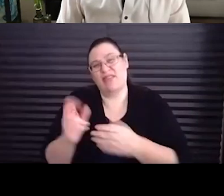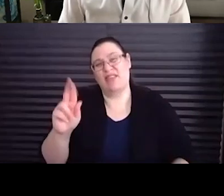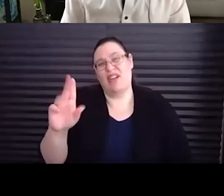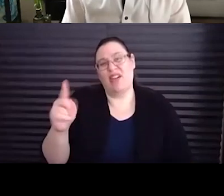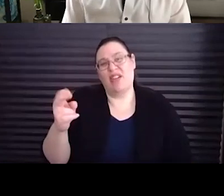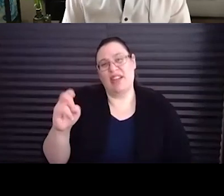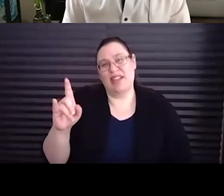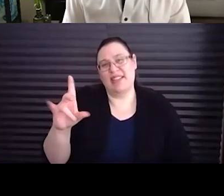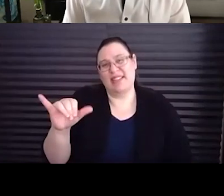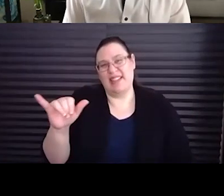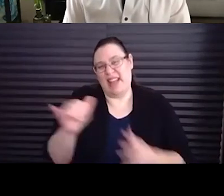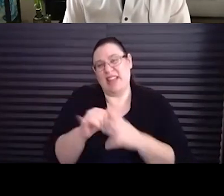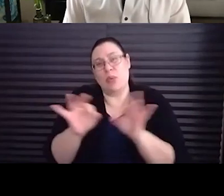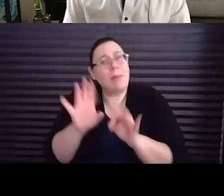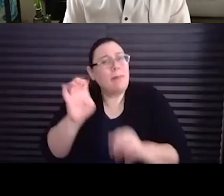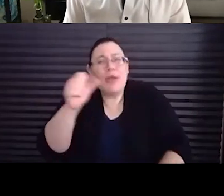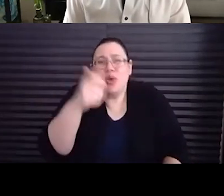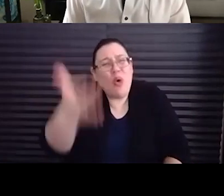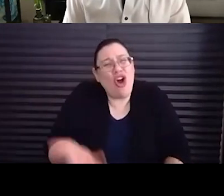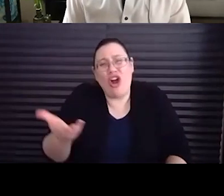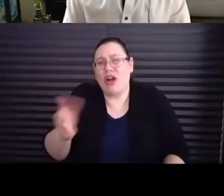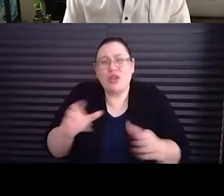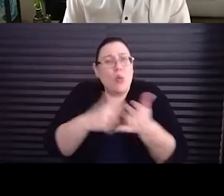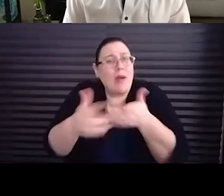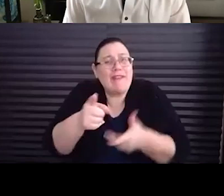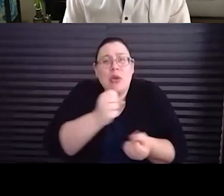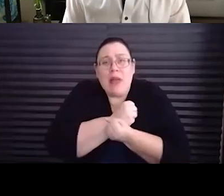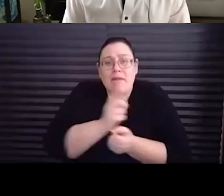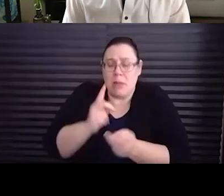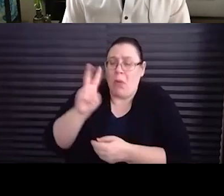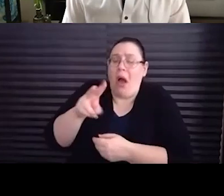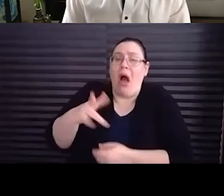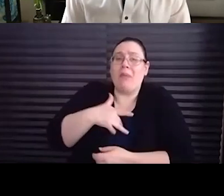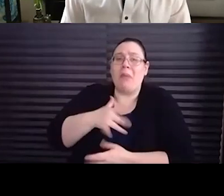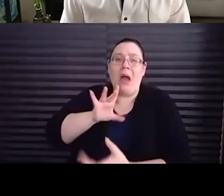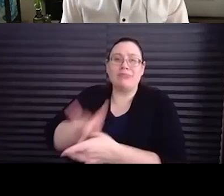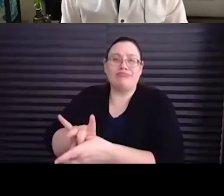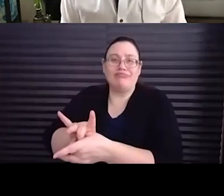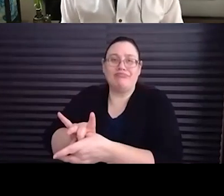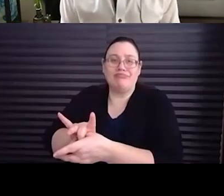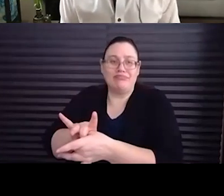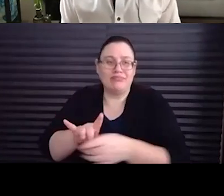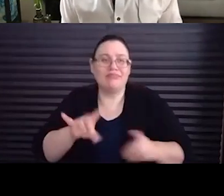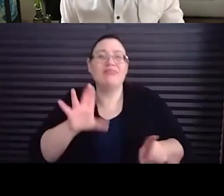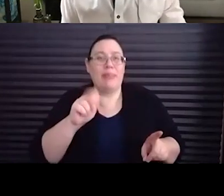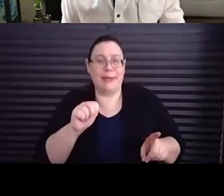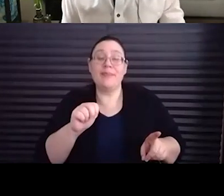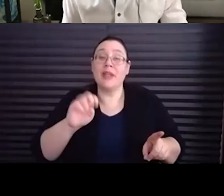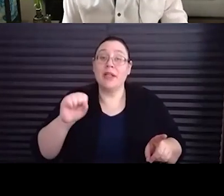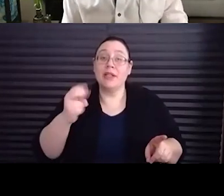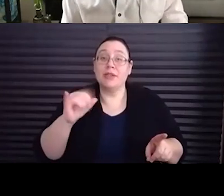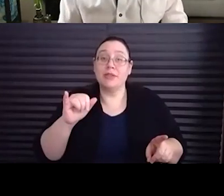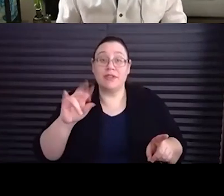given. But be yourself and do what you love, and people will resonate with that. Yeah. Shivani, I've been repeatedly